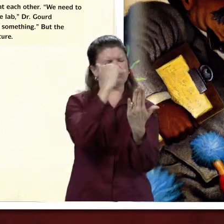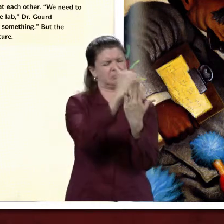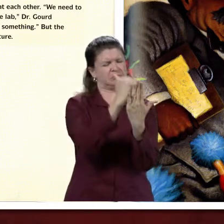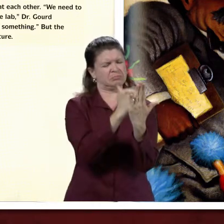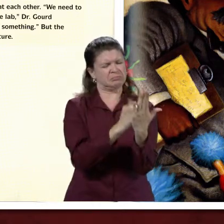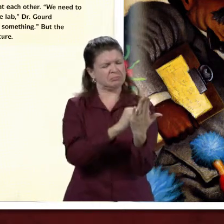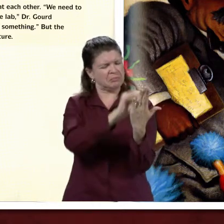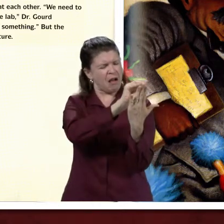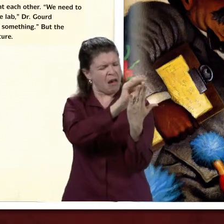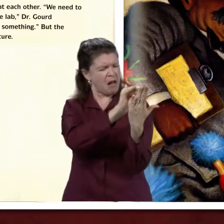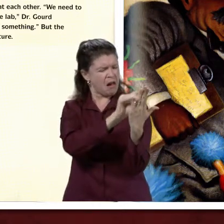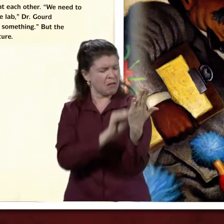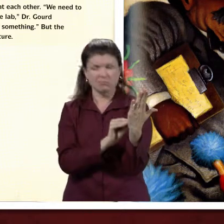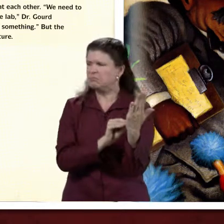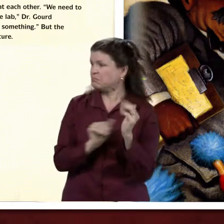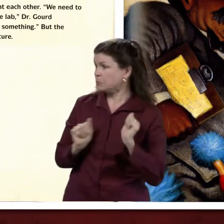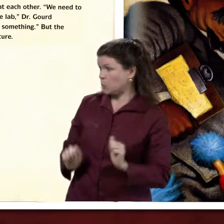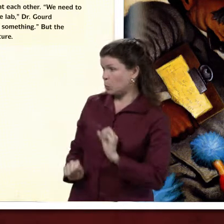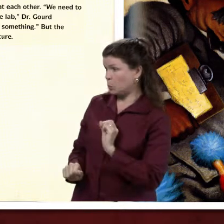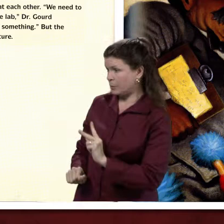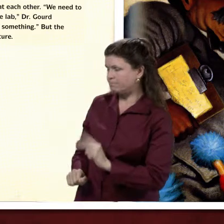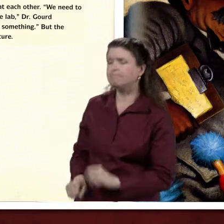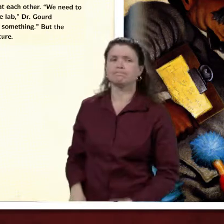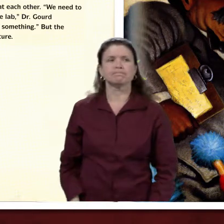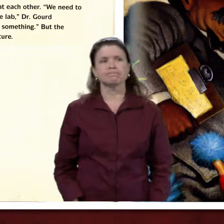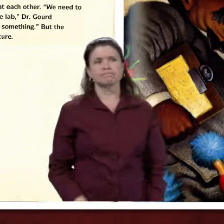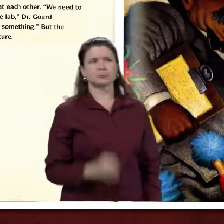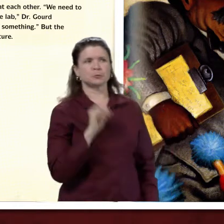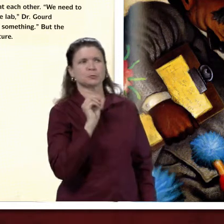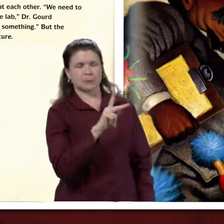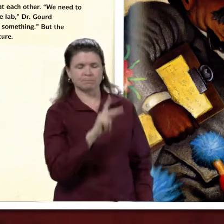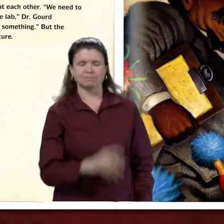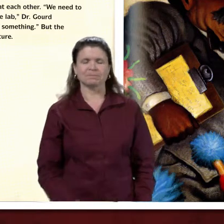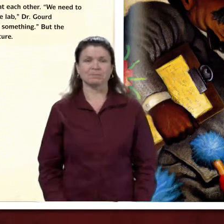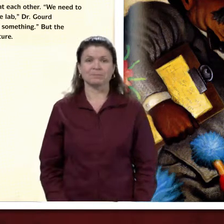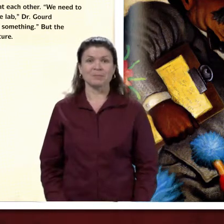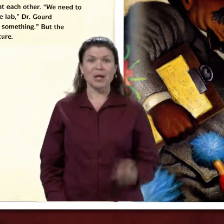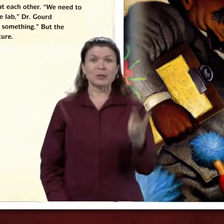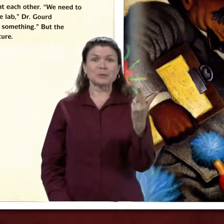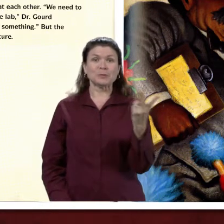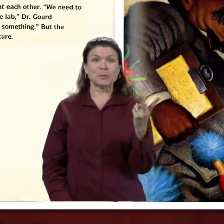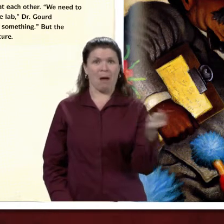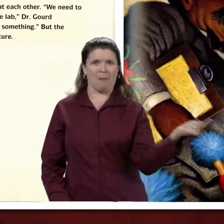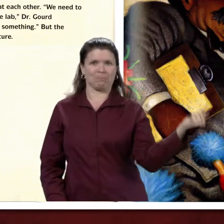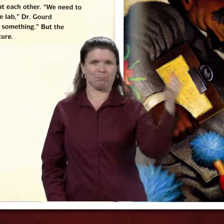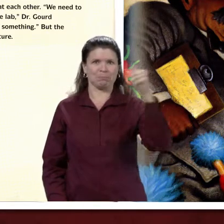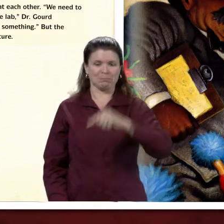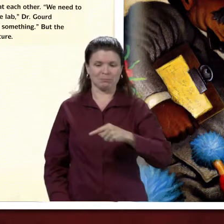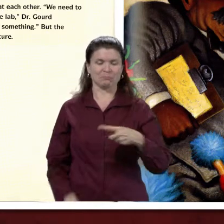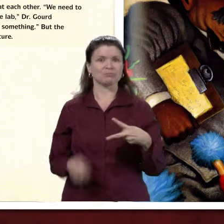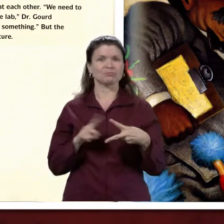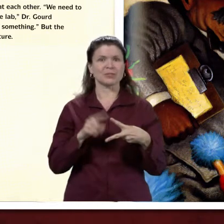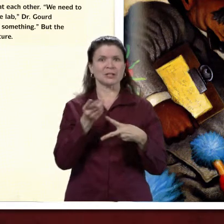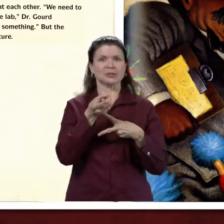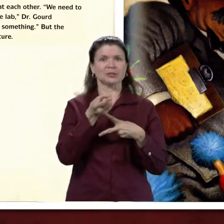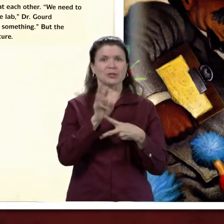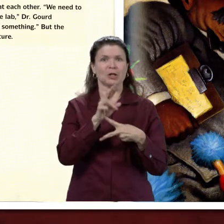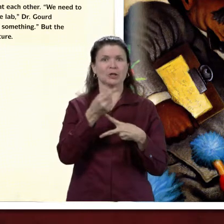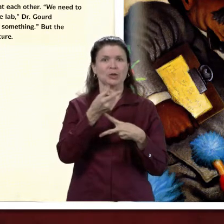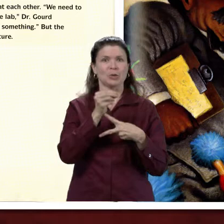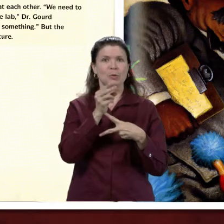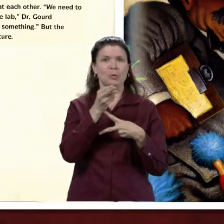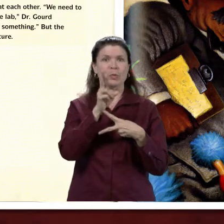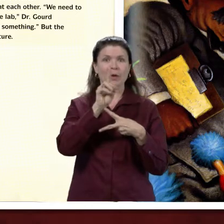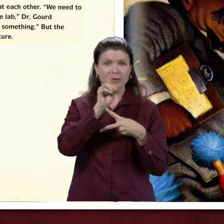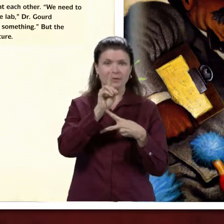Once again, Camilla was poked and prodded, looked at and listened to. The experts